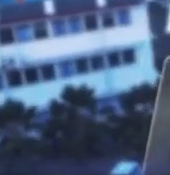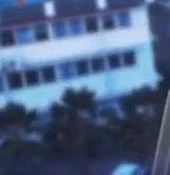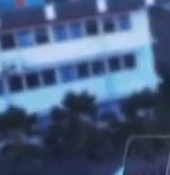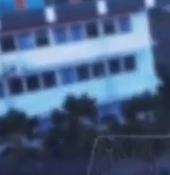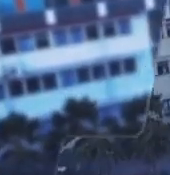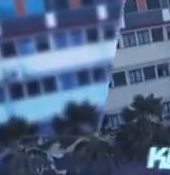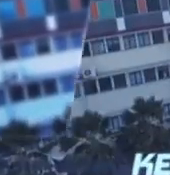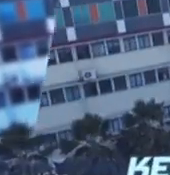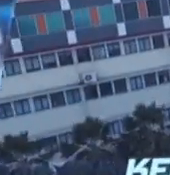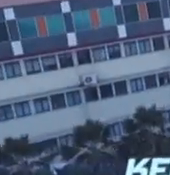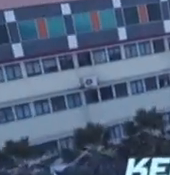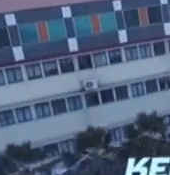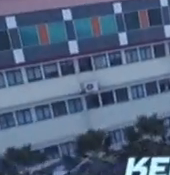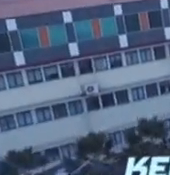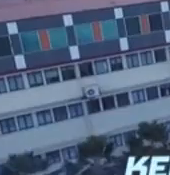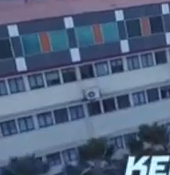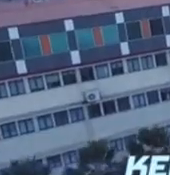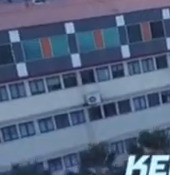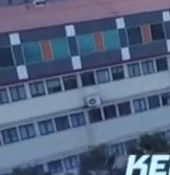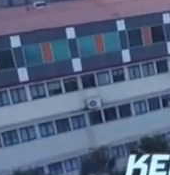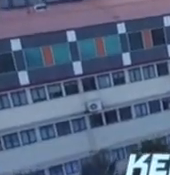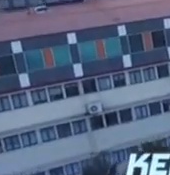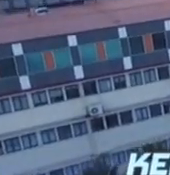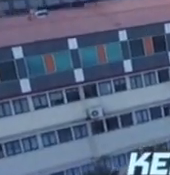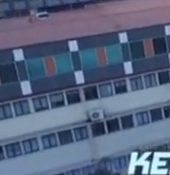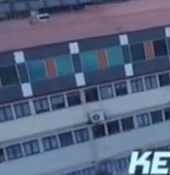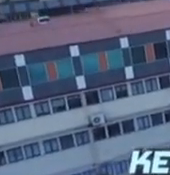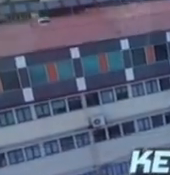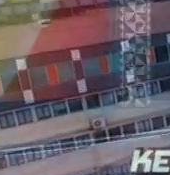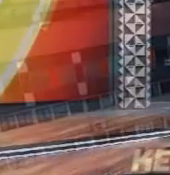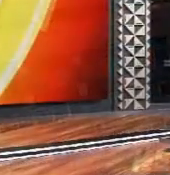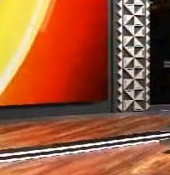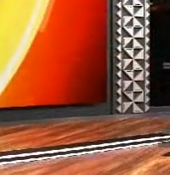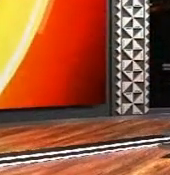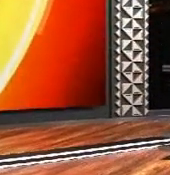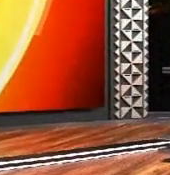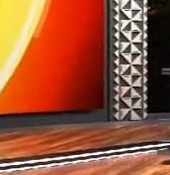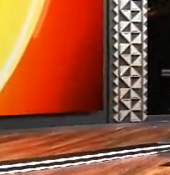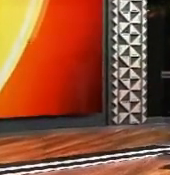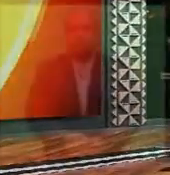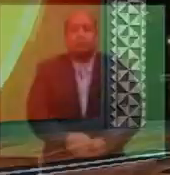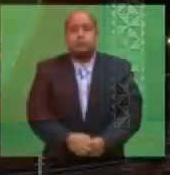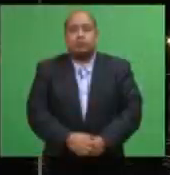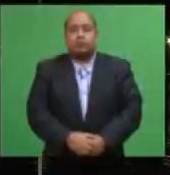From the studios of FBC Suva, Jackie Spate.